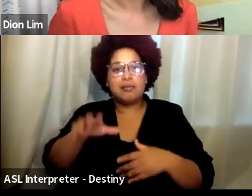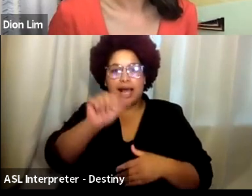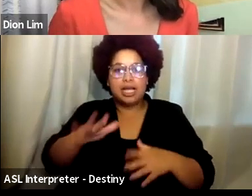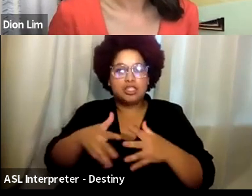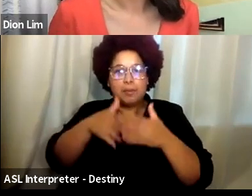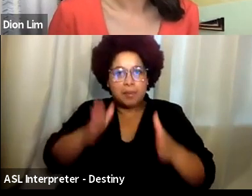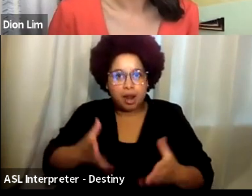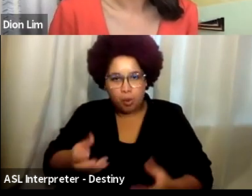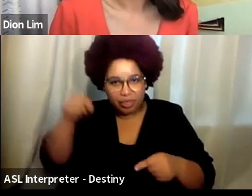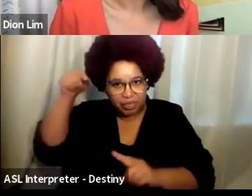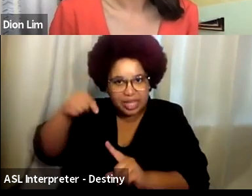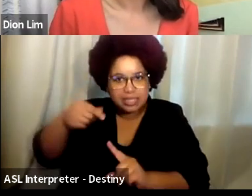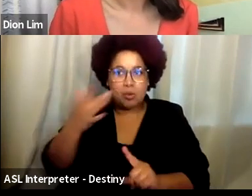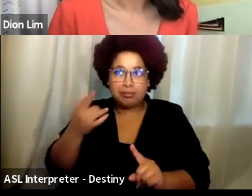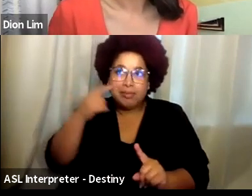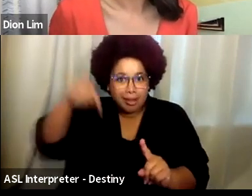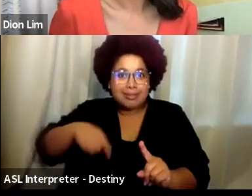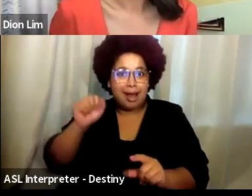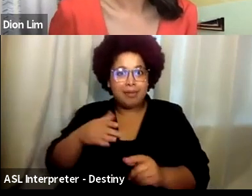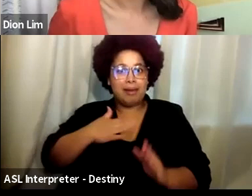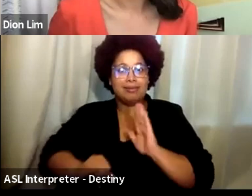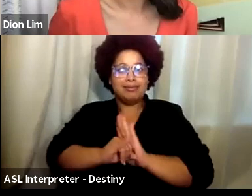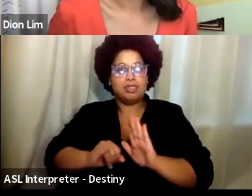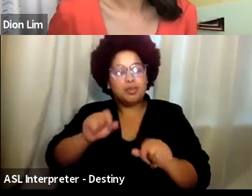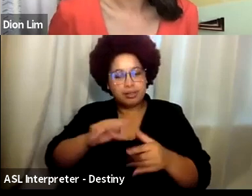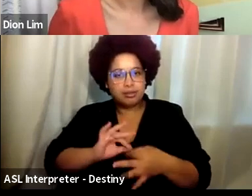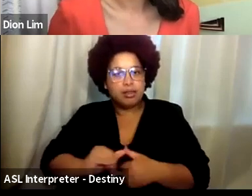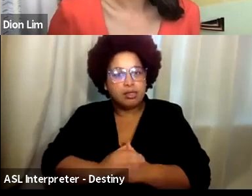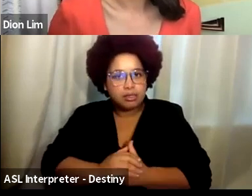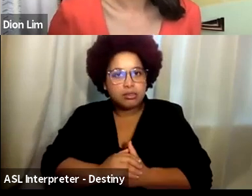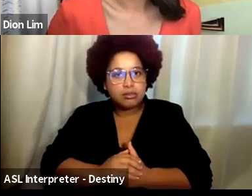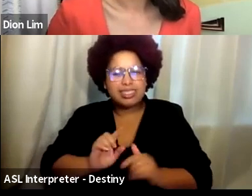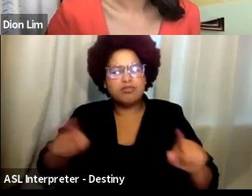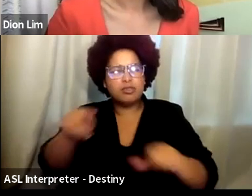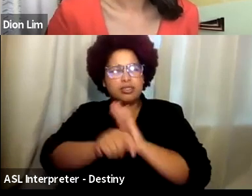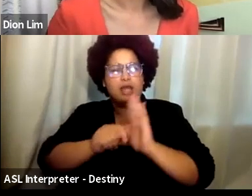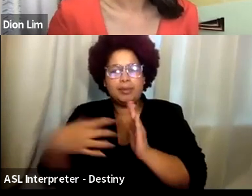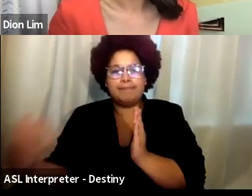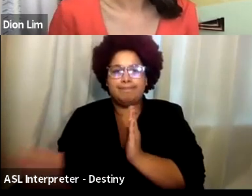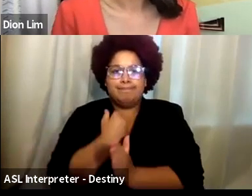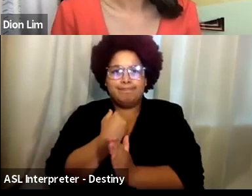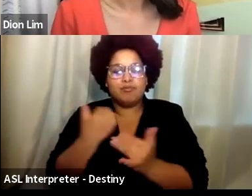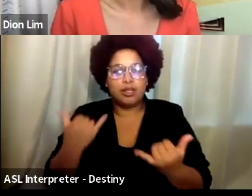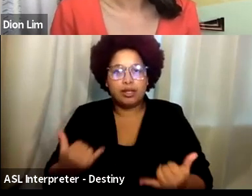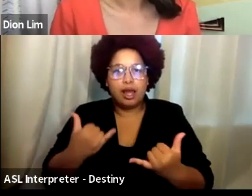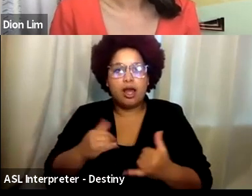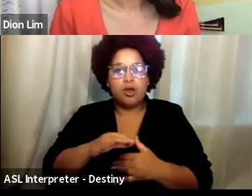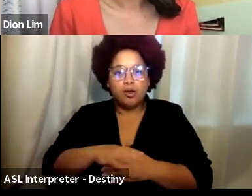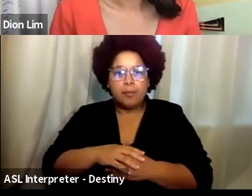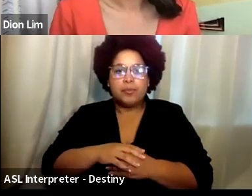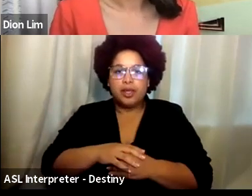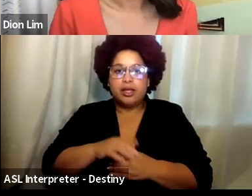want this. And it's because I'm Asian American. And we can say that. This is a different time and we should take advantage of it. In terms of the perennial foreigner,